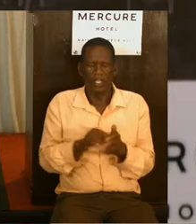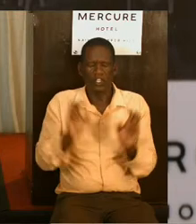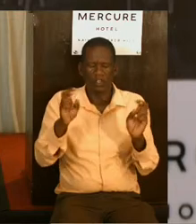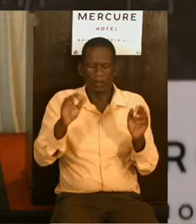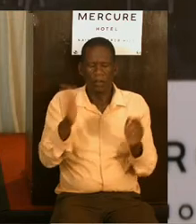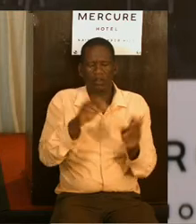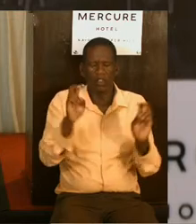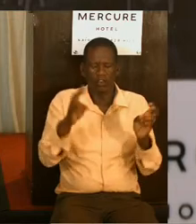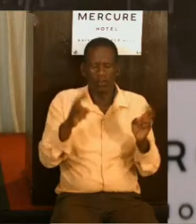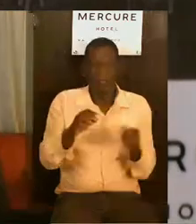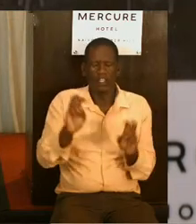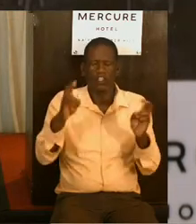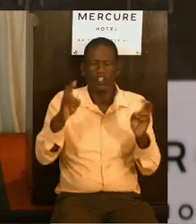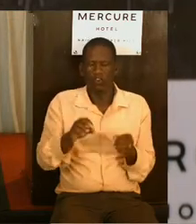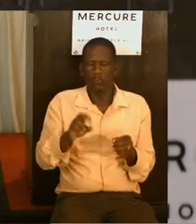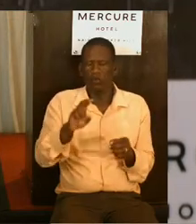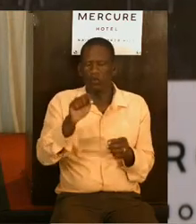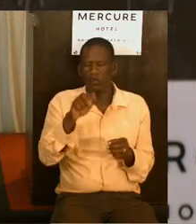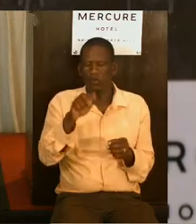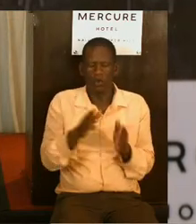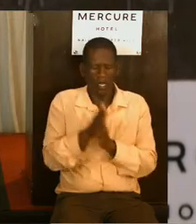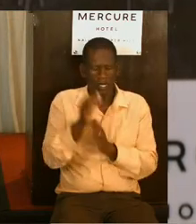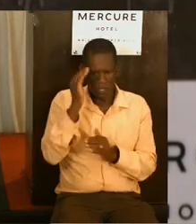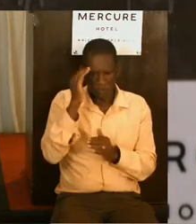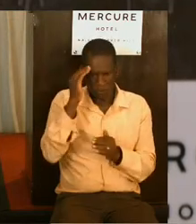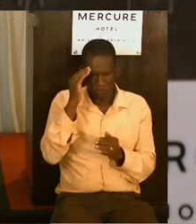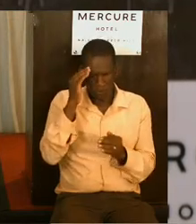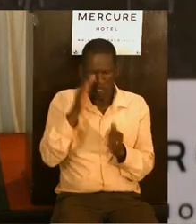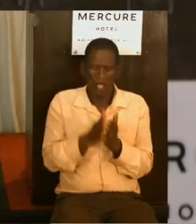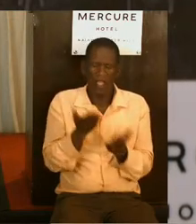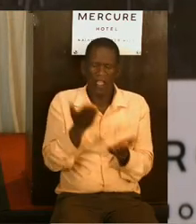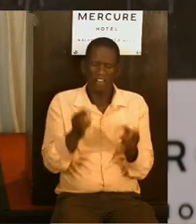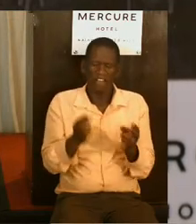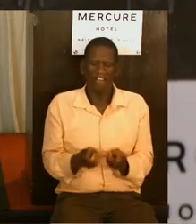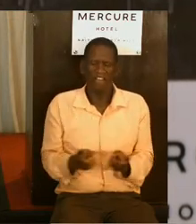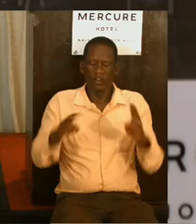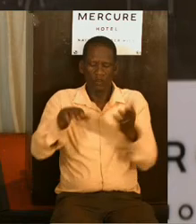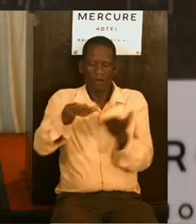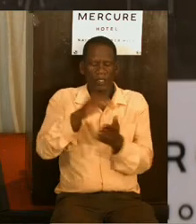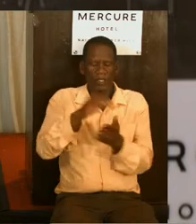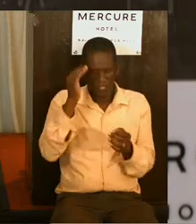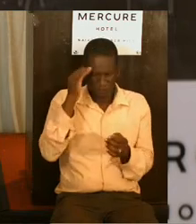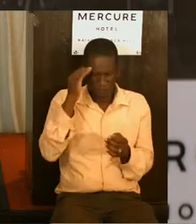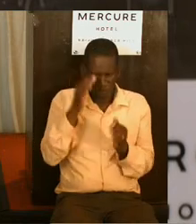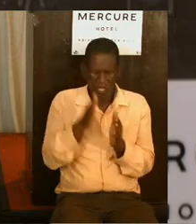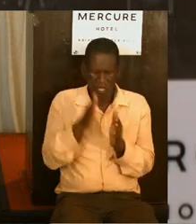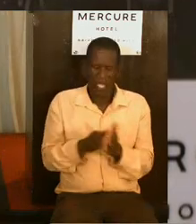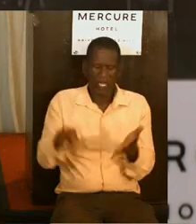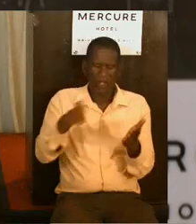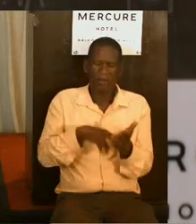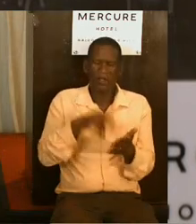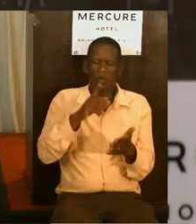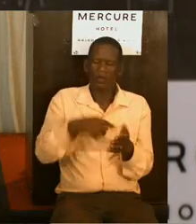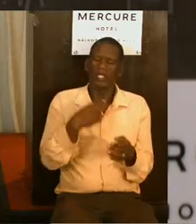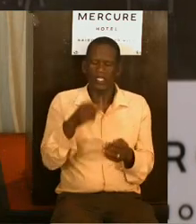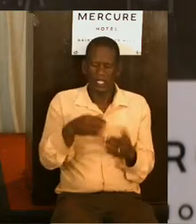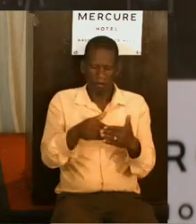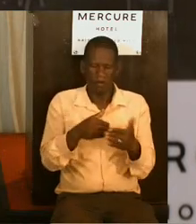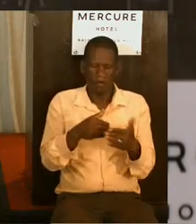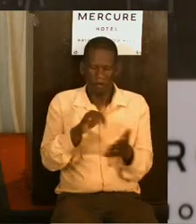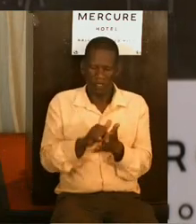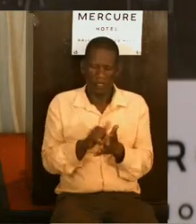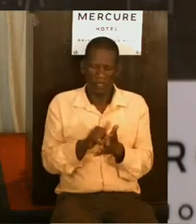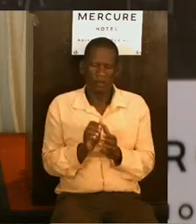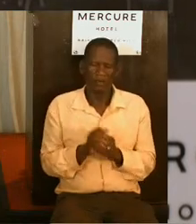issue of utu and education and value-based education and I will repeat what I said earlier